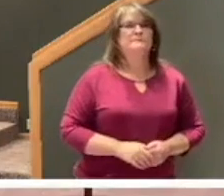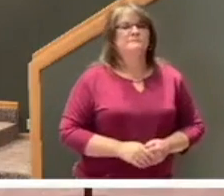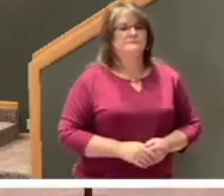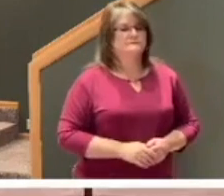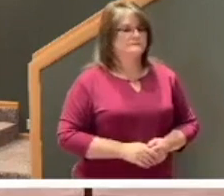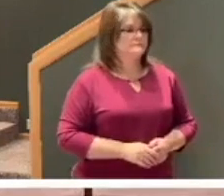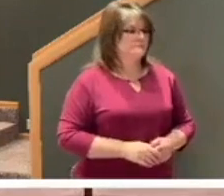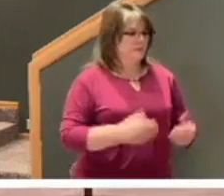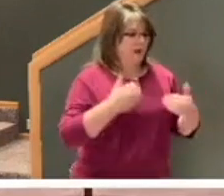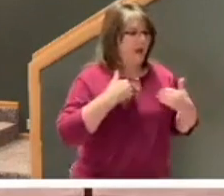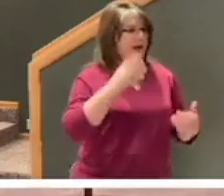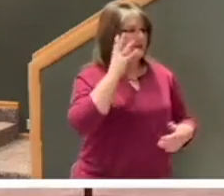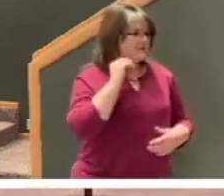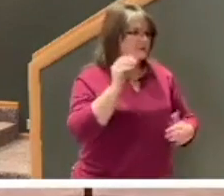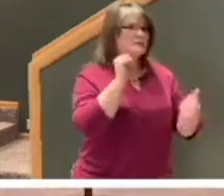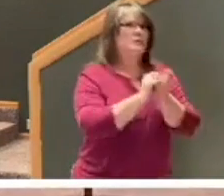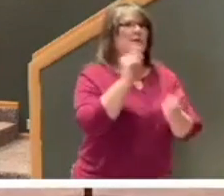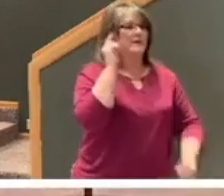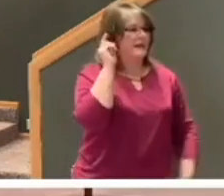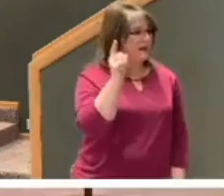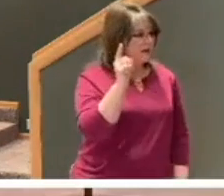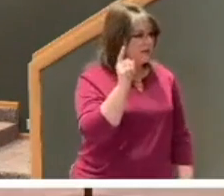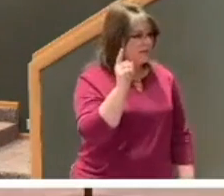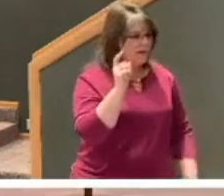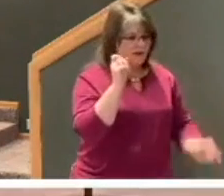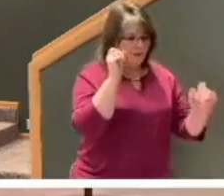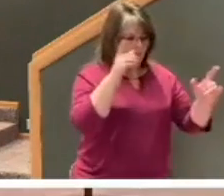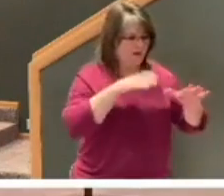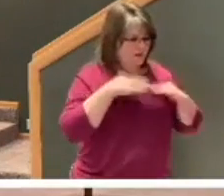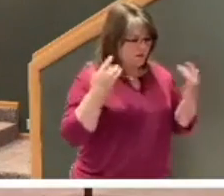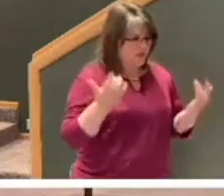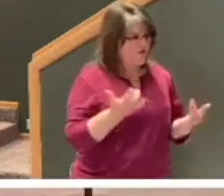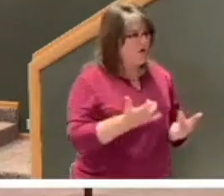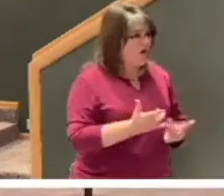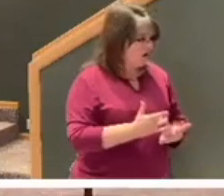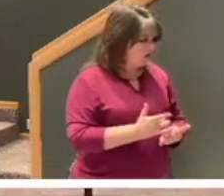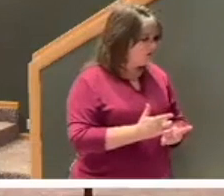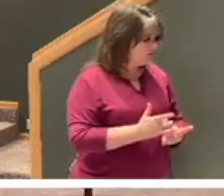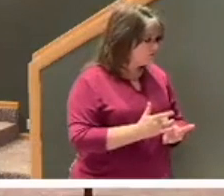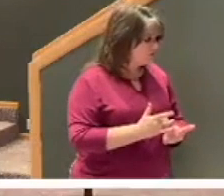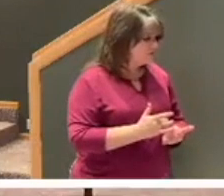I had an experience with him that awakened my heart.